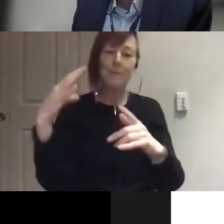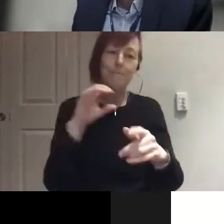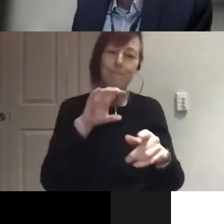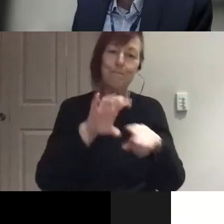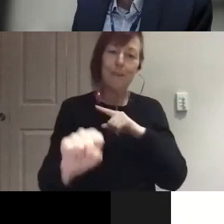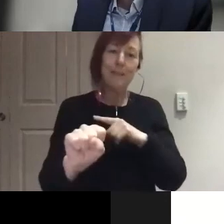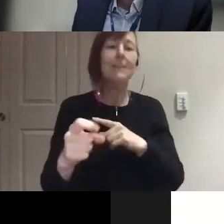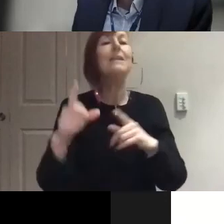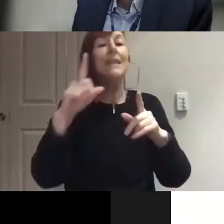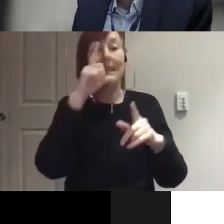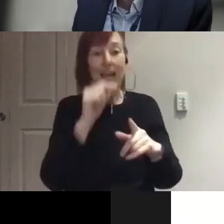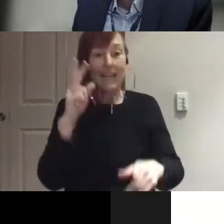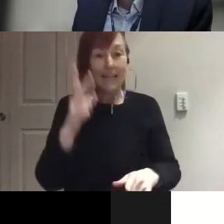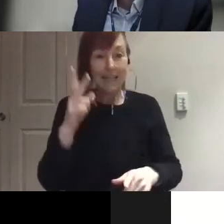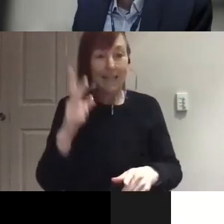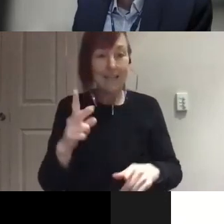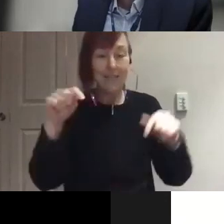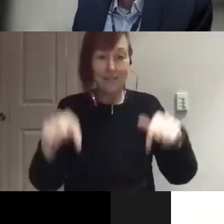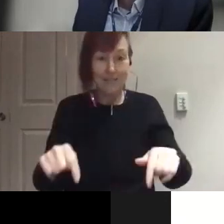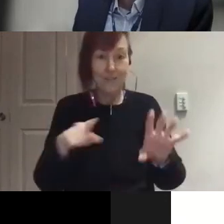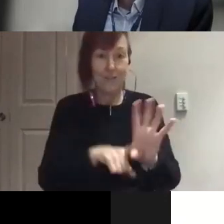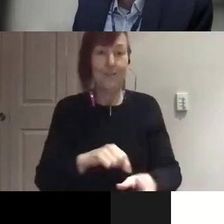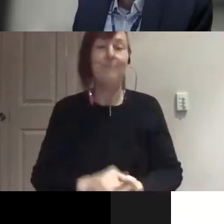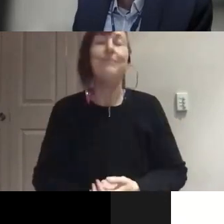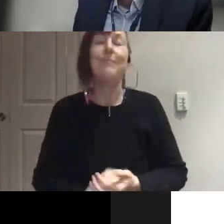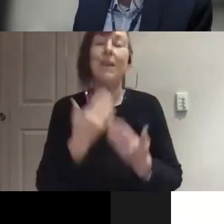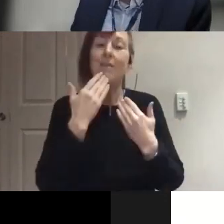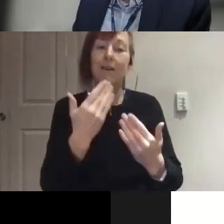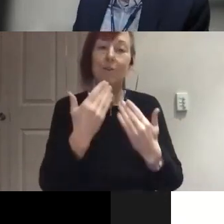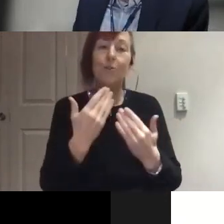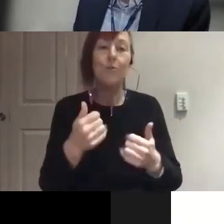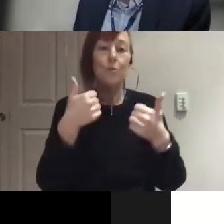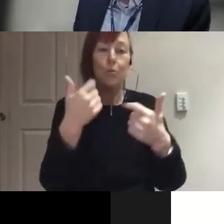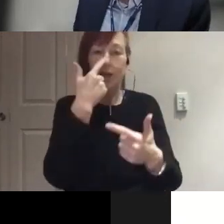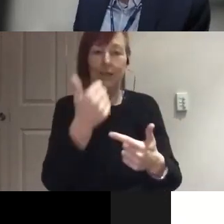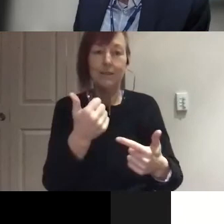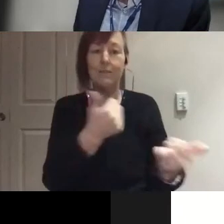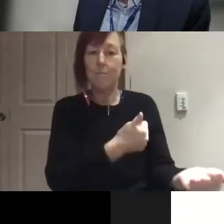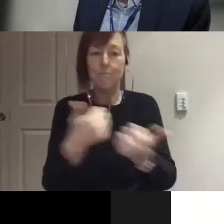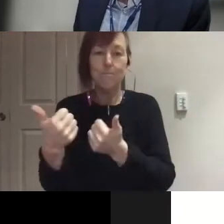sum of the parts that will get us over the line. So thanks again, everyone, and all the best.